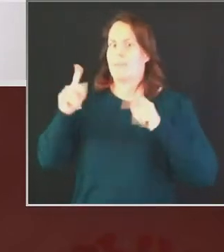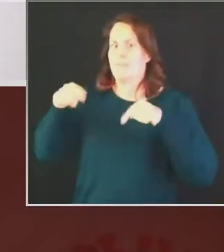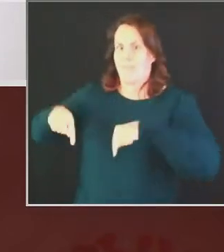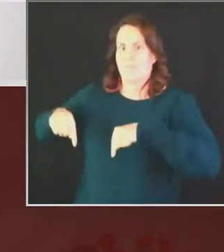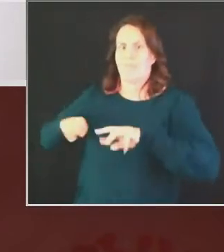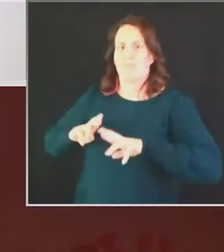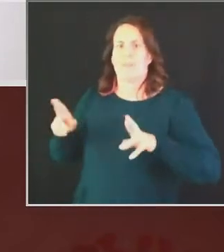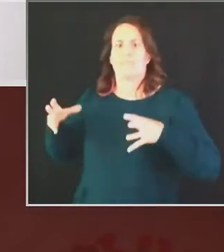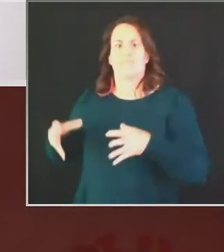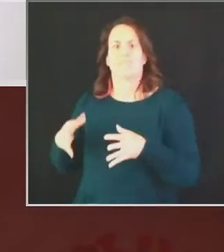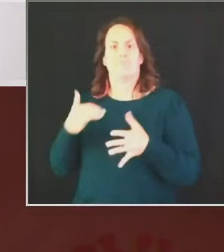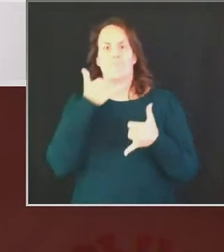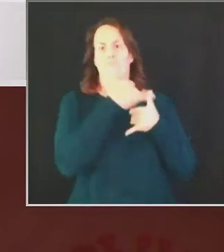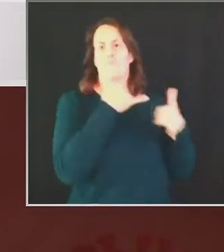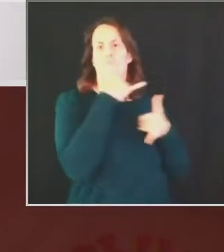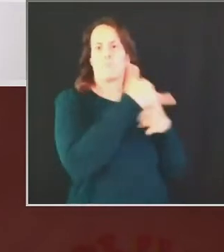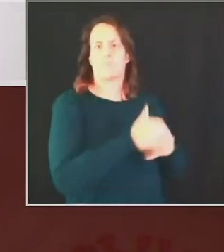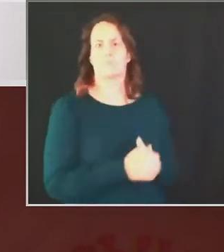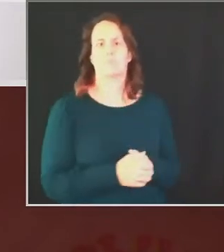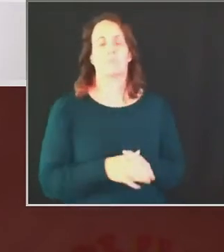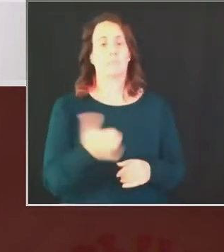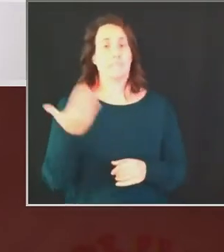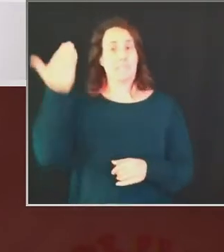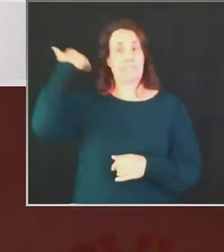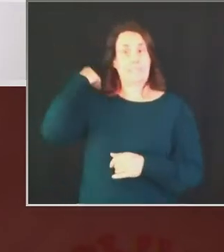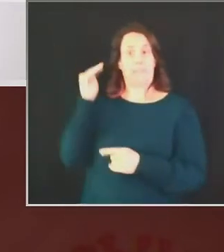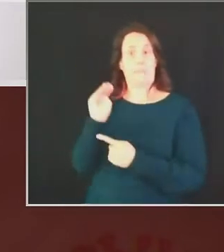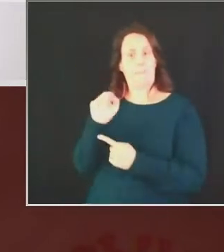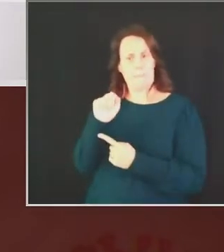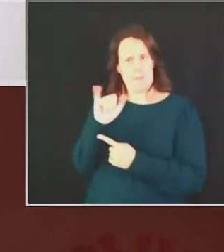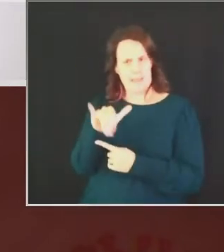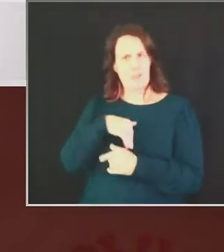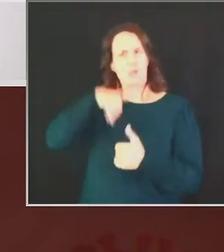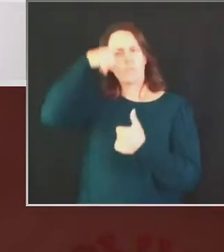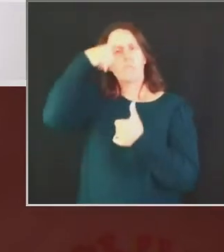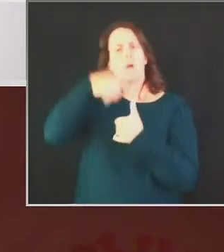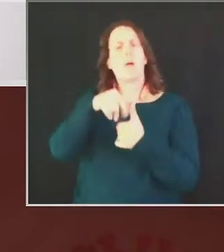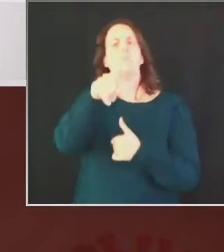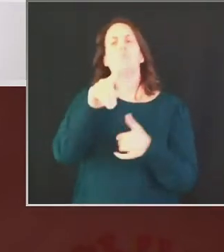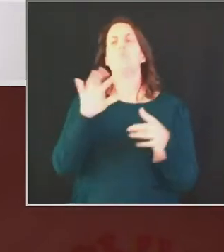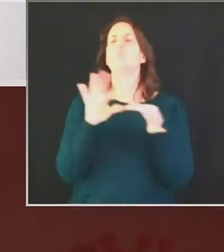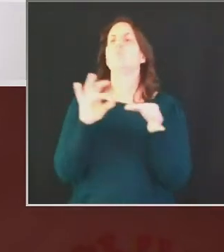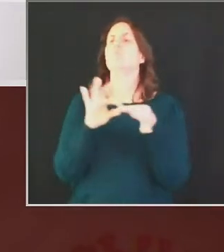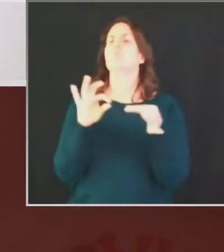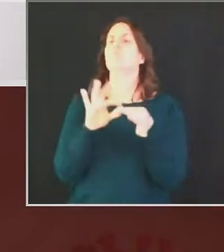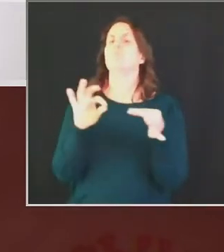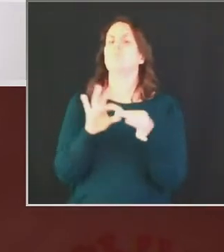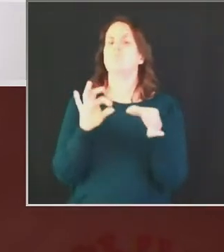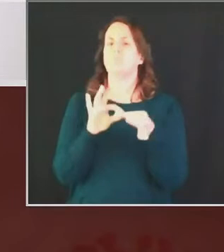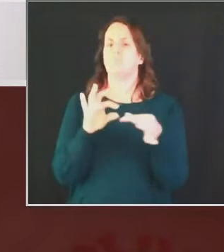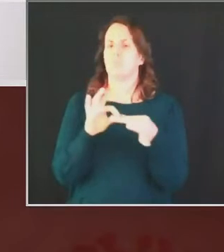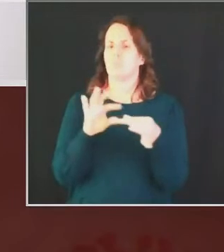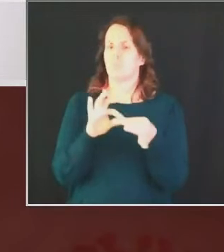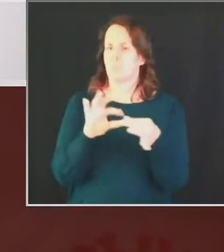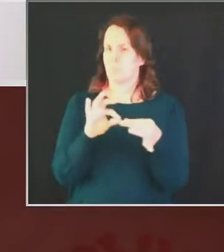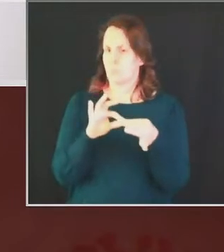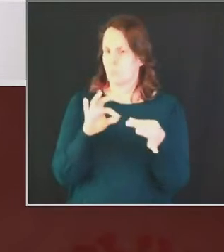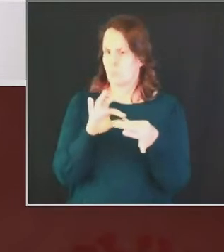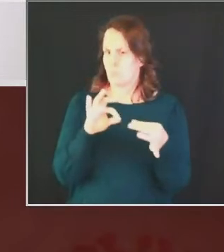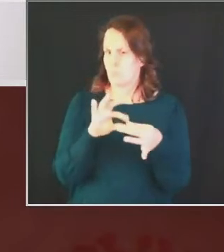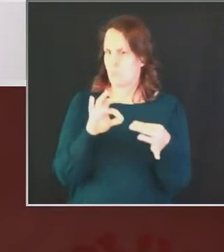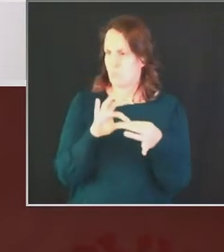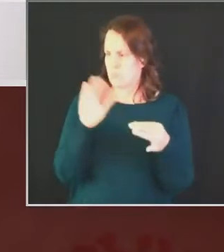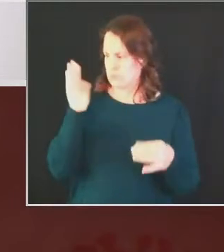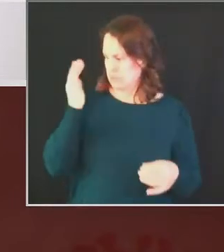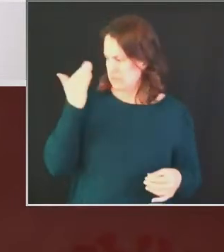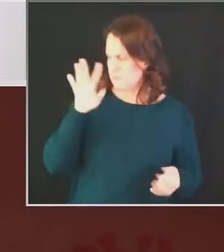4,500 applications for contact tracers. Today, there's only about 1,200 across the state. So can you explain what's happened since